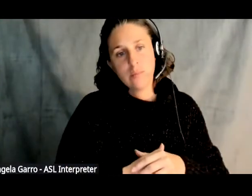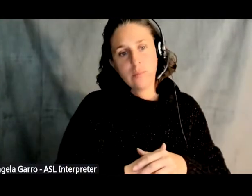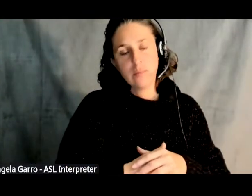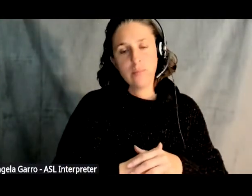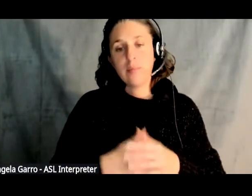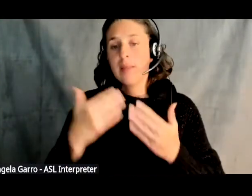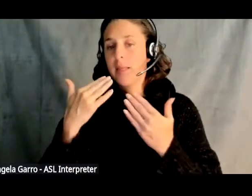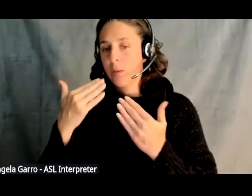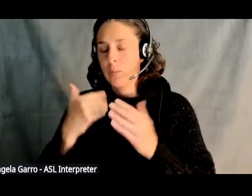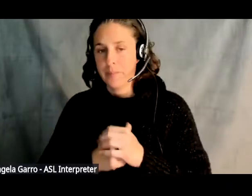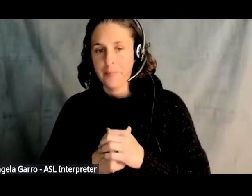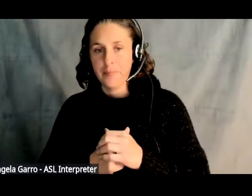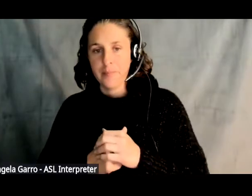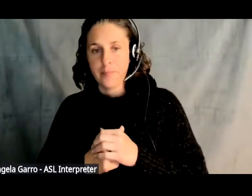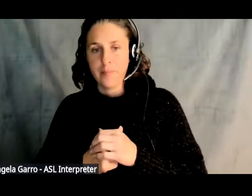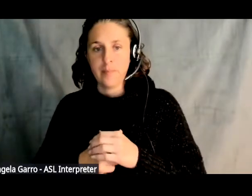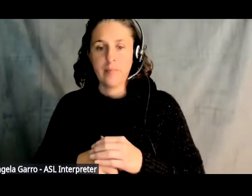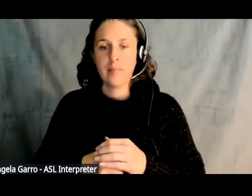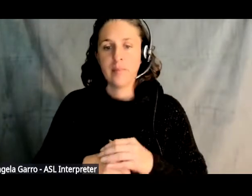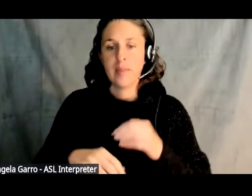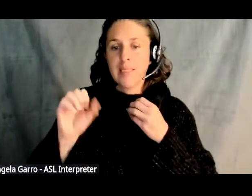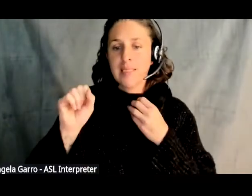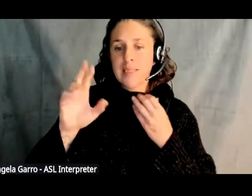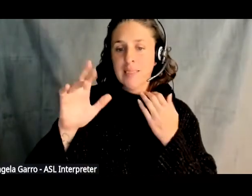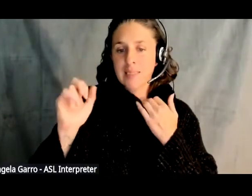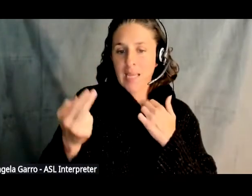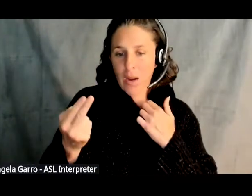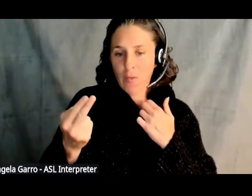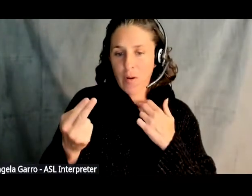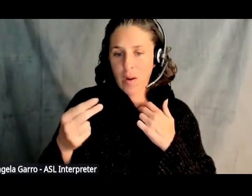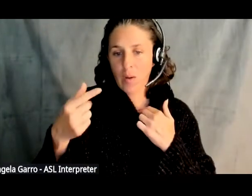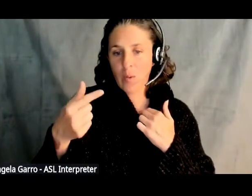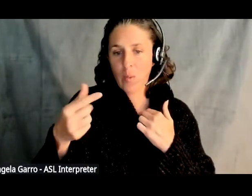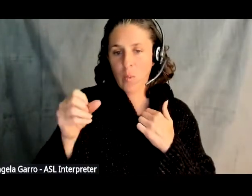Thank you. Lucero Govilla.